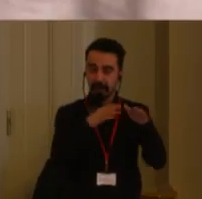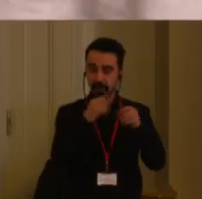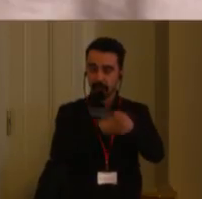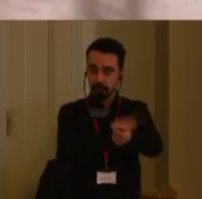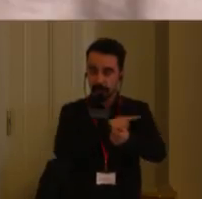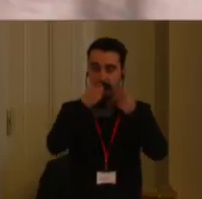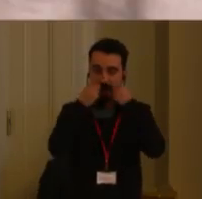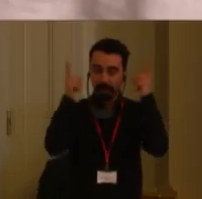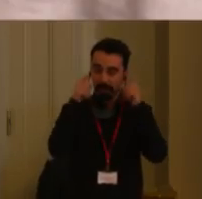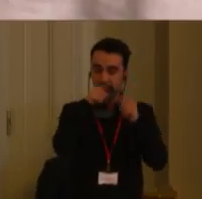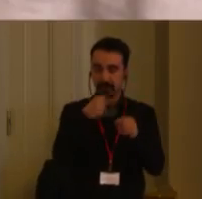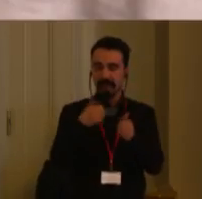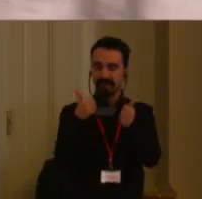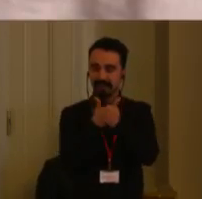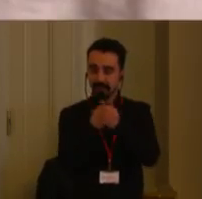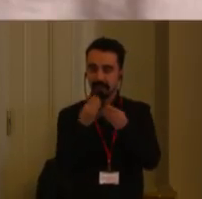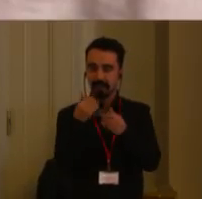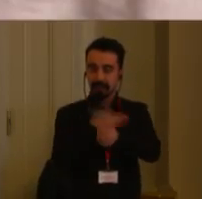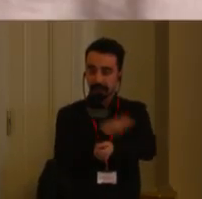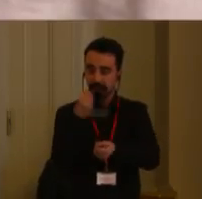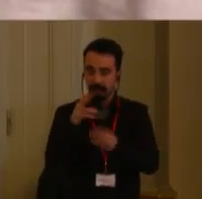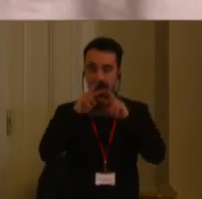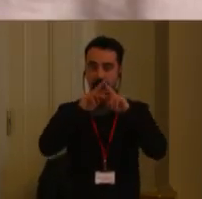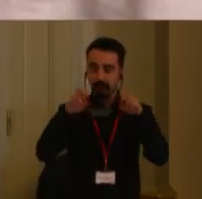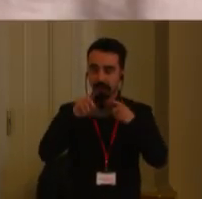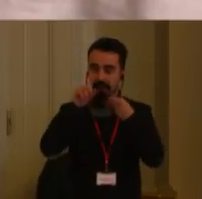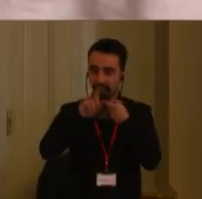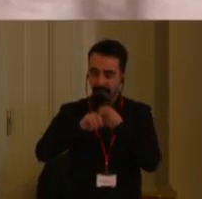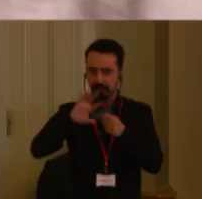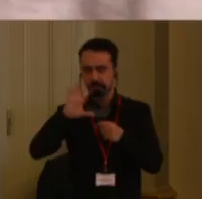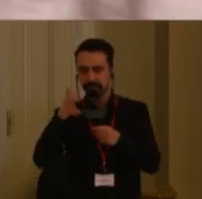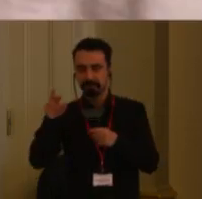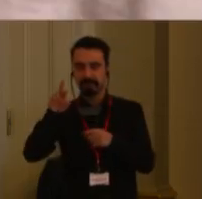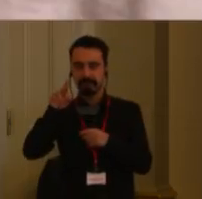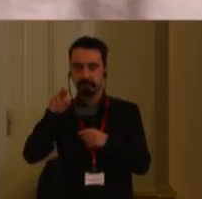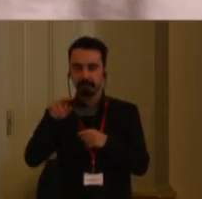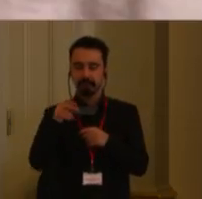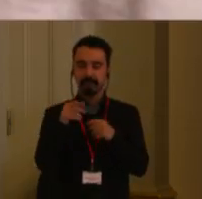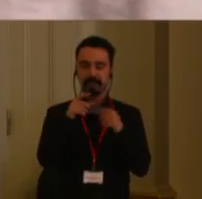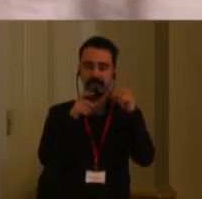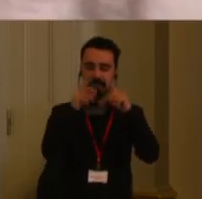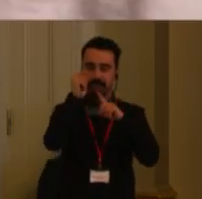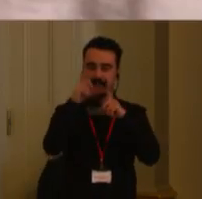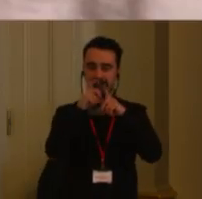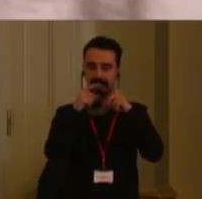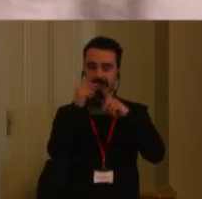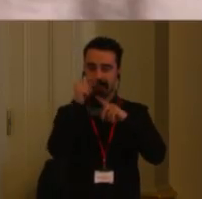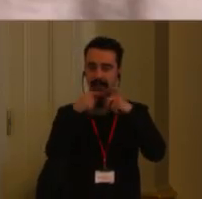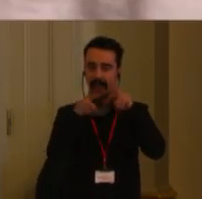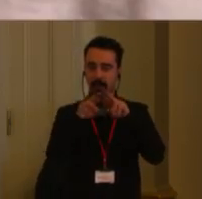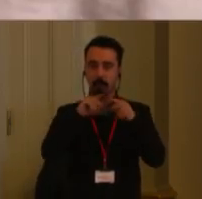special thanks to our research partners, YADA and GDN, and our communications partner, Youth